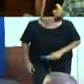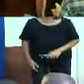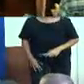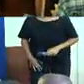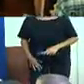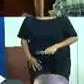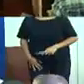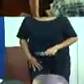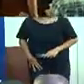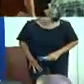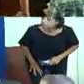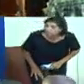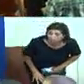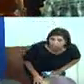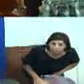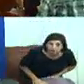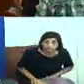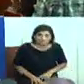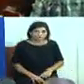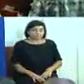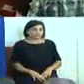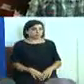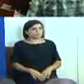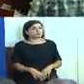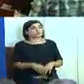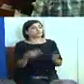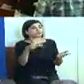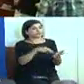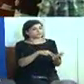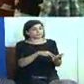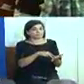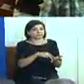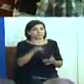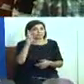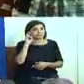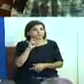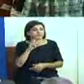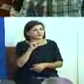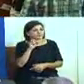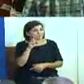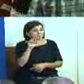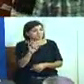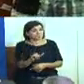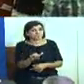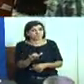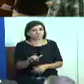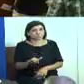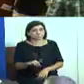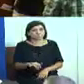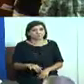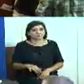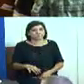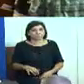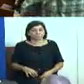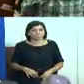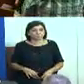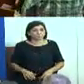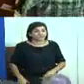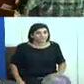And all of you stand as we hear the voice of Tony Arianis. And I'll get your name right before you leave.